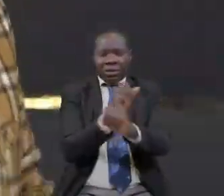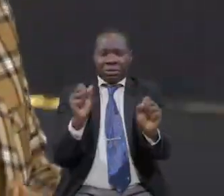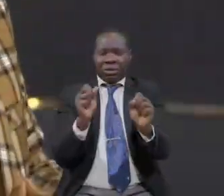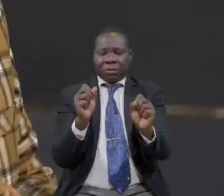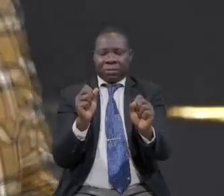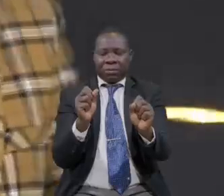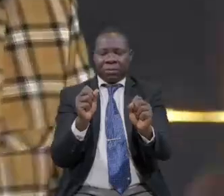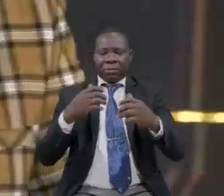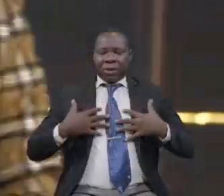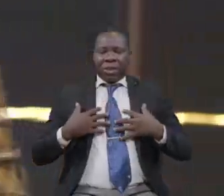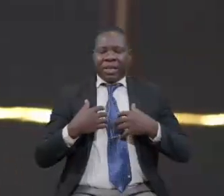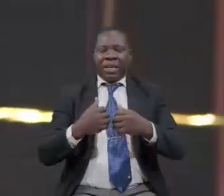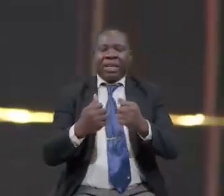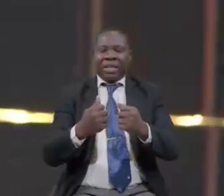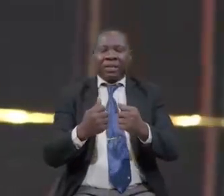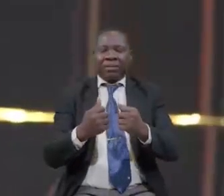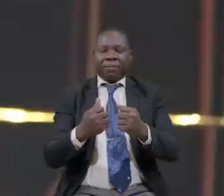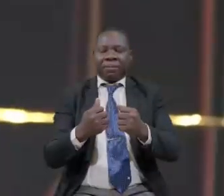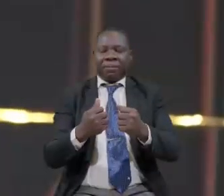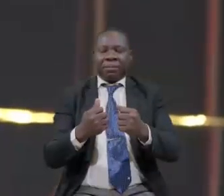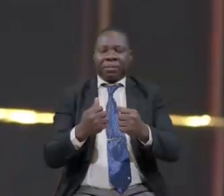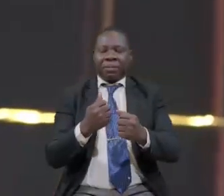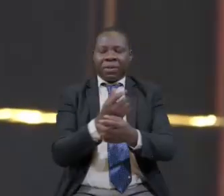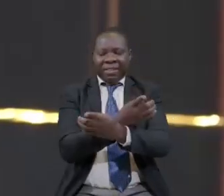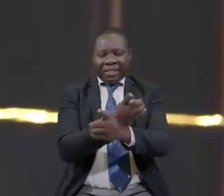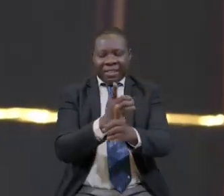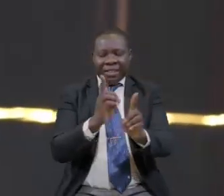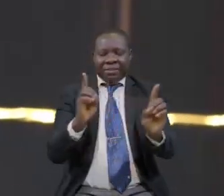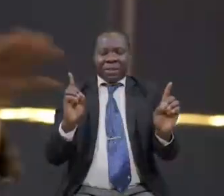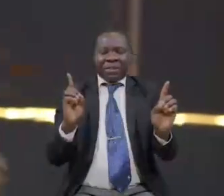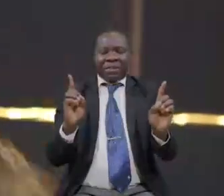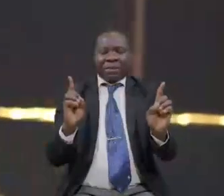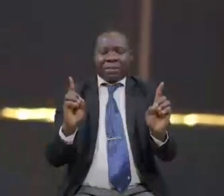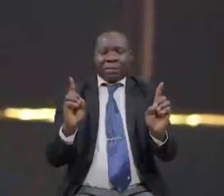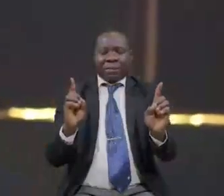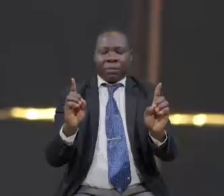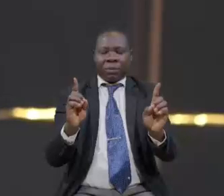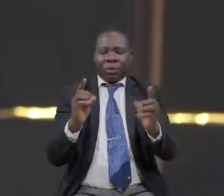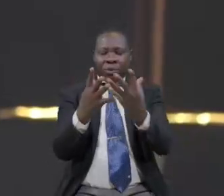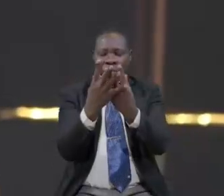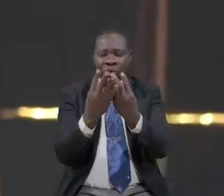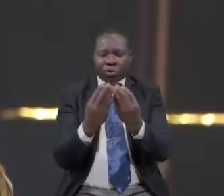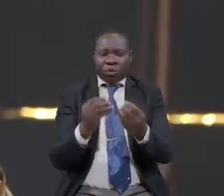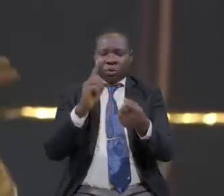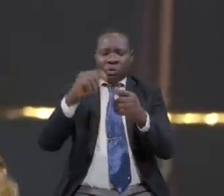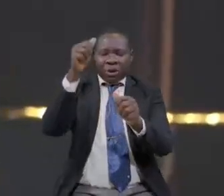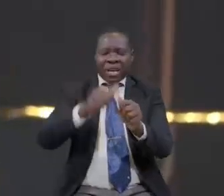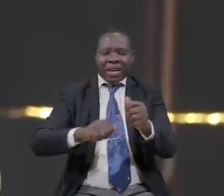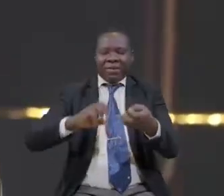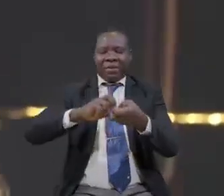healing, amen. Deliverance, amen. Solution to every problem. Amen.